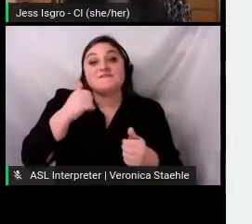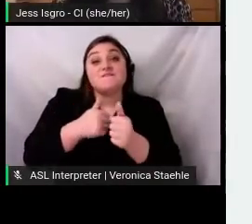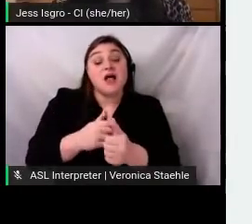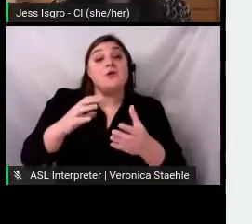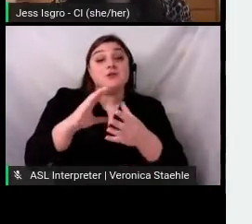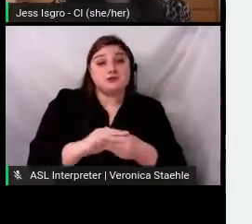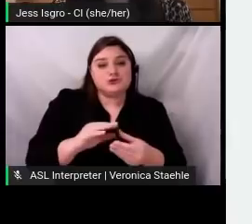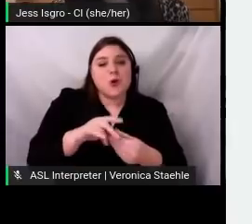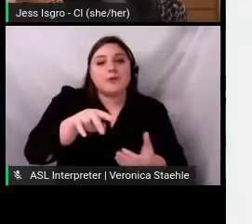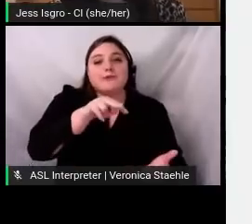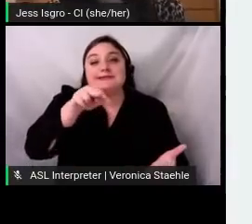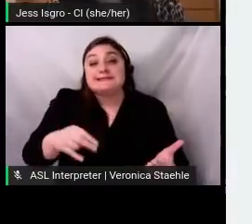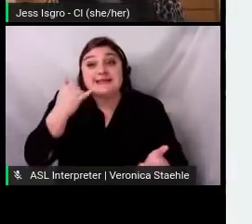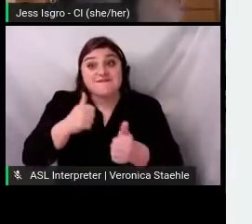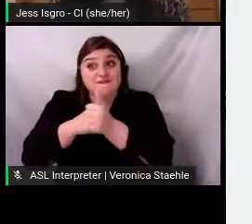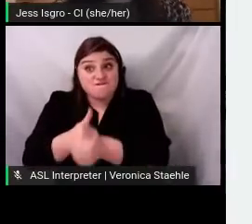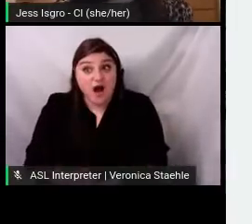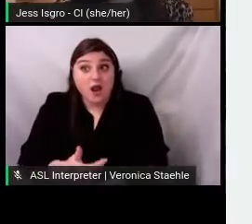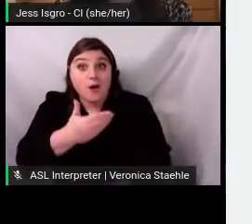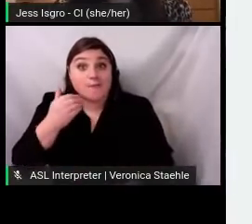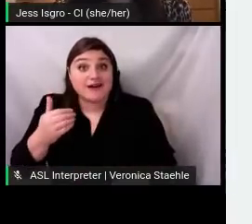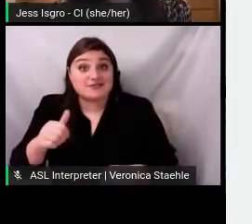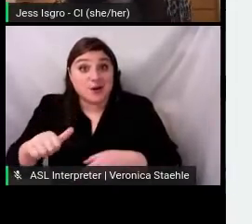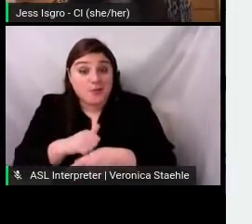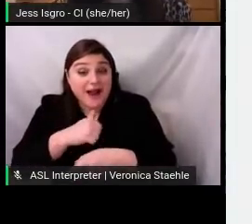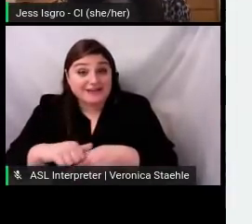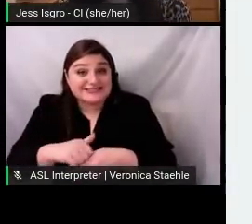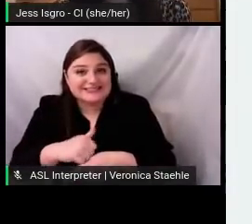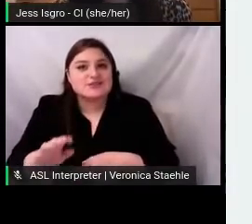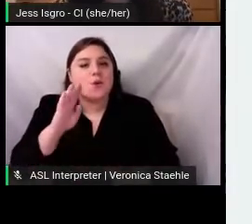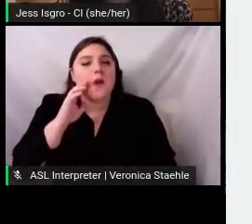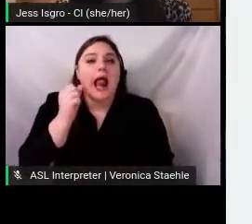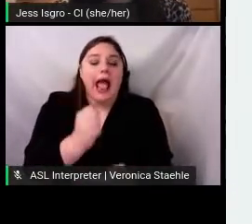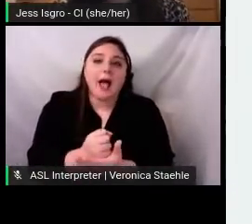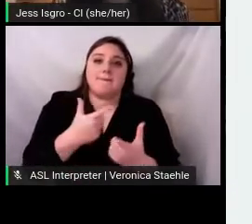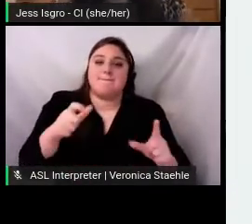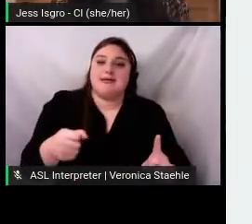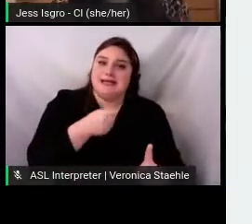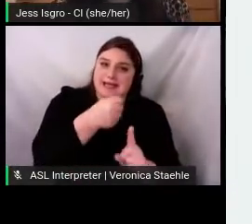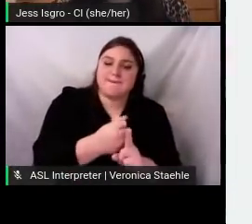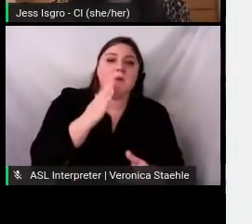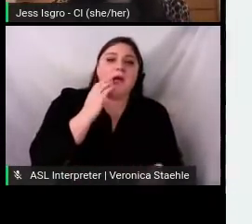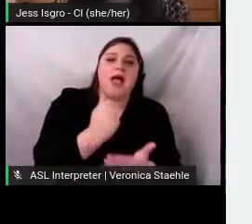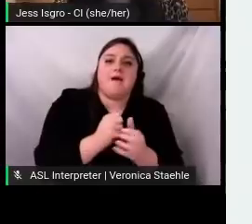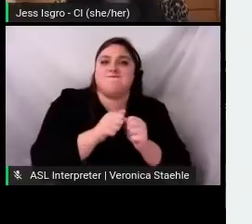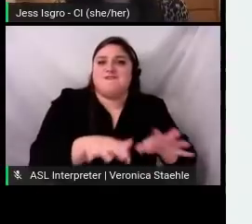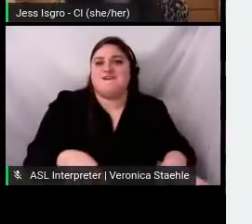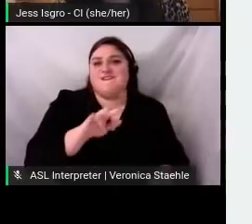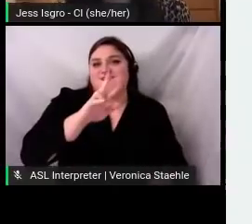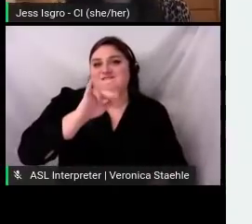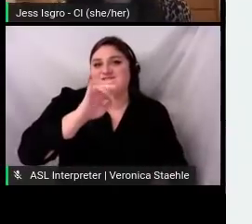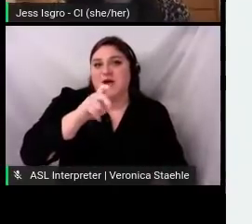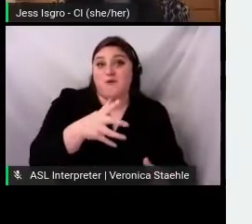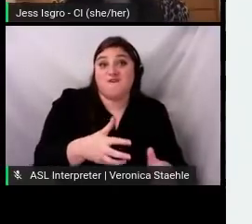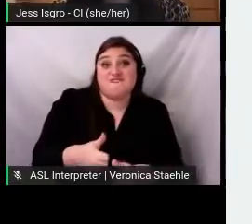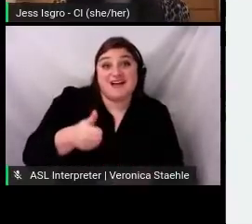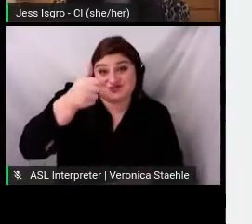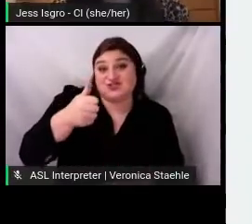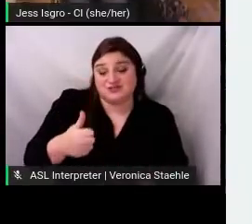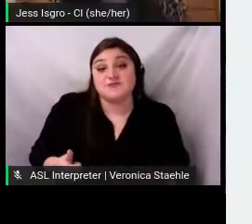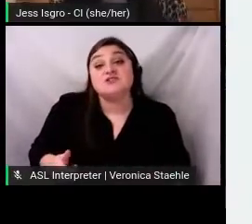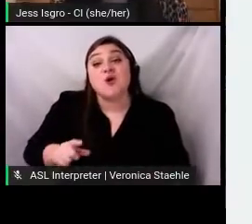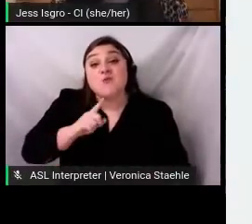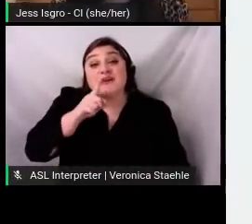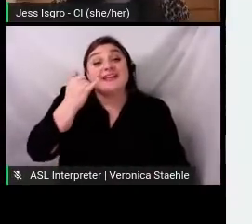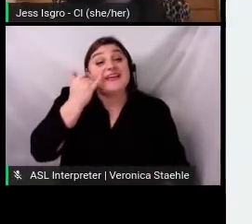results, really great engagement rates, immense viral reach. And it certainly can have an impact. A little bit of analysis can go a long way. And so I hope that